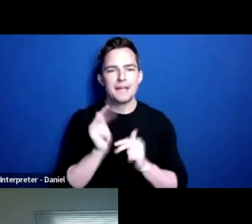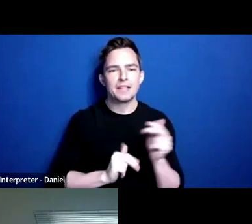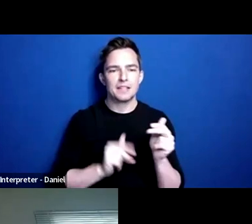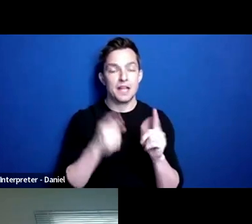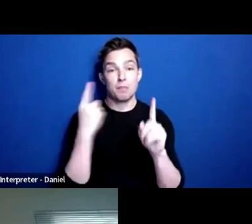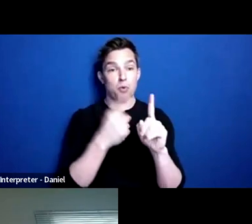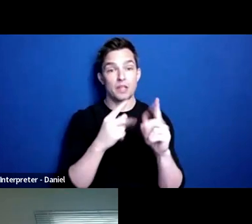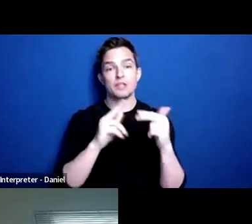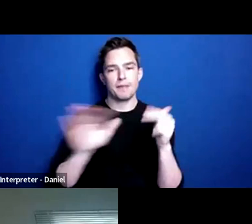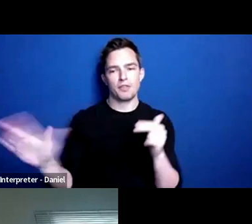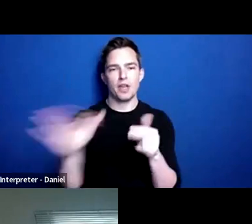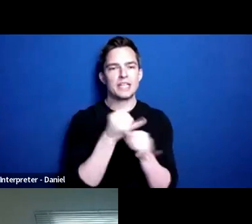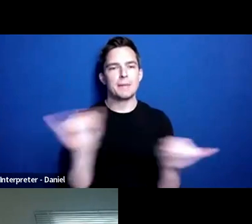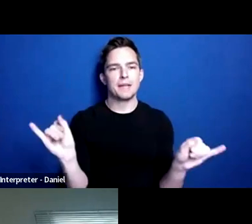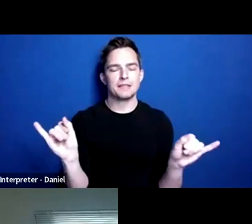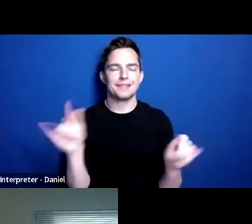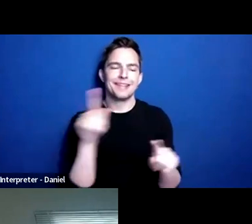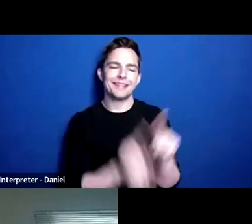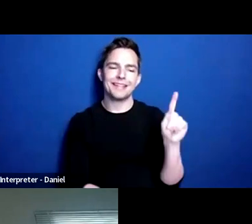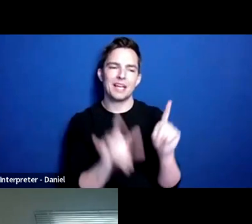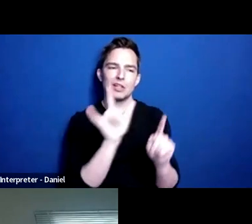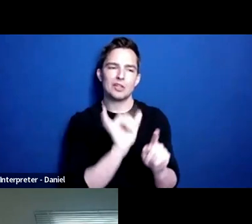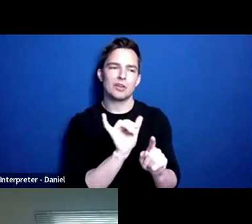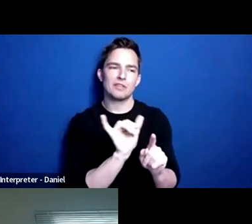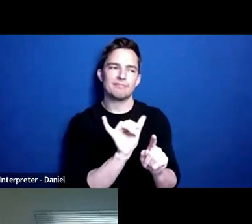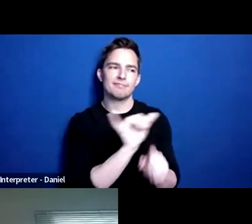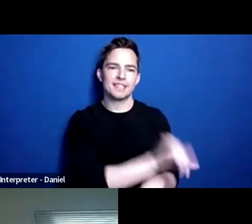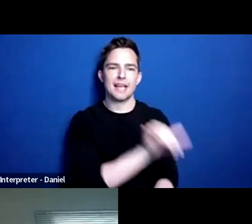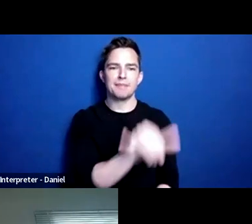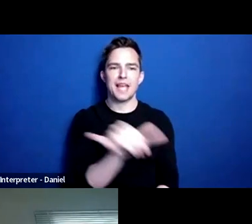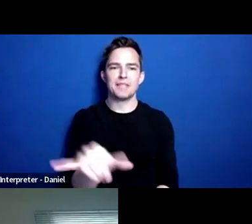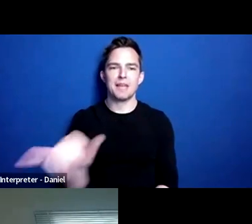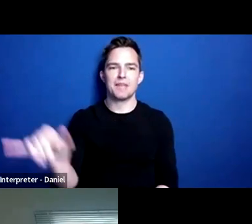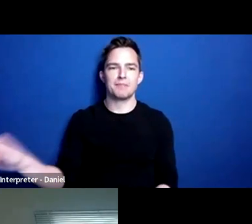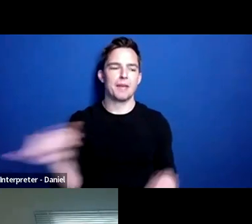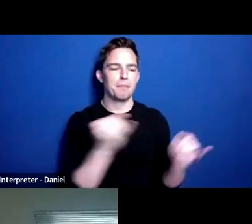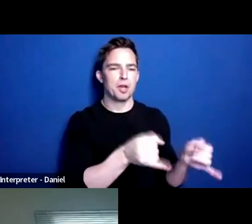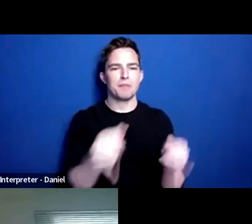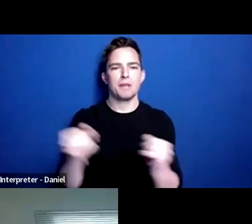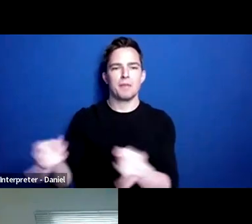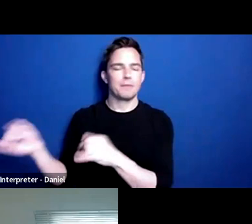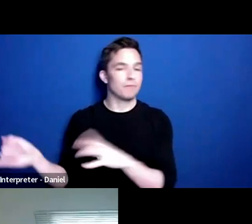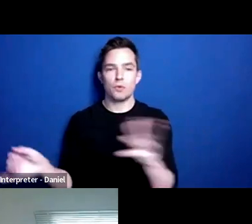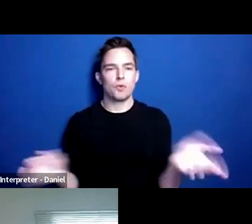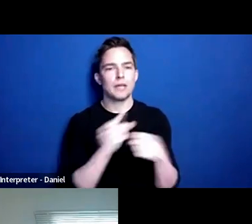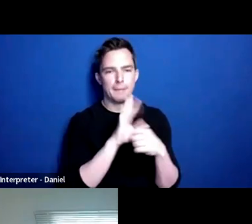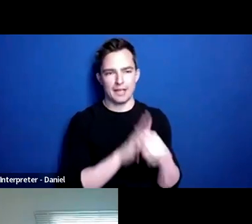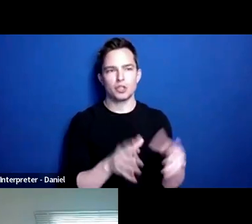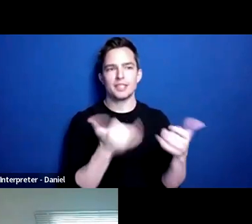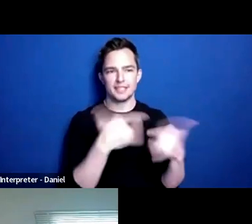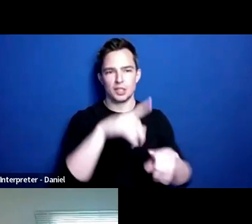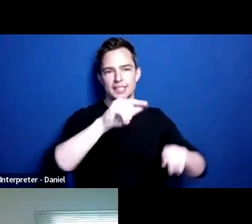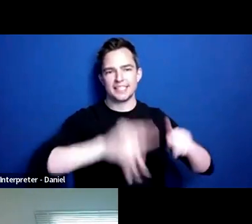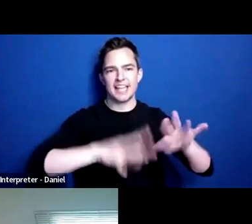independence. And it can't look as, the same from one person to the next. And so we want to make sure that we highlight that there's still that